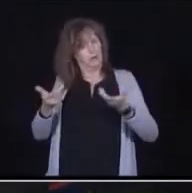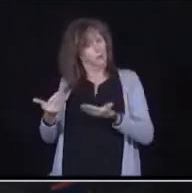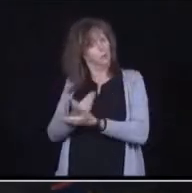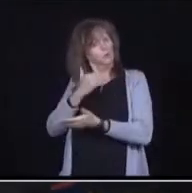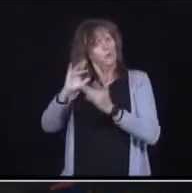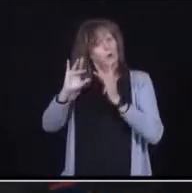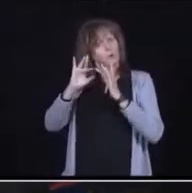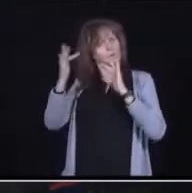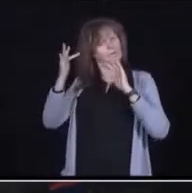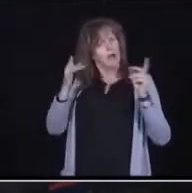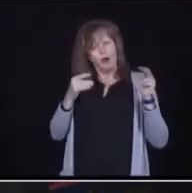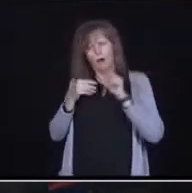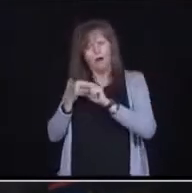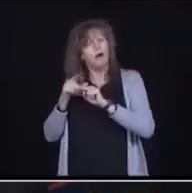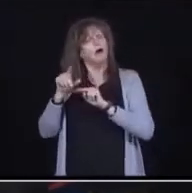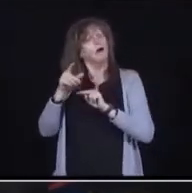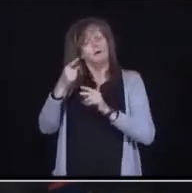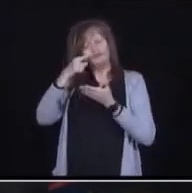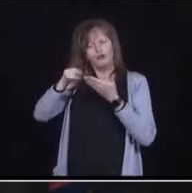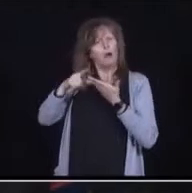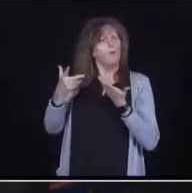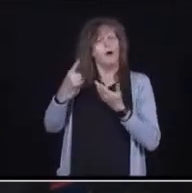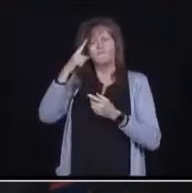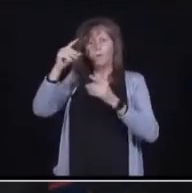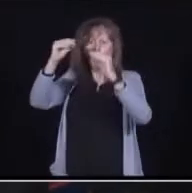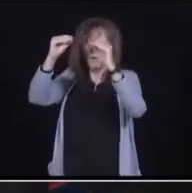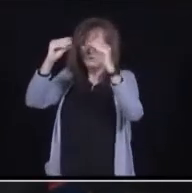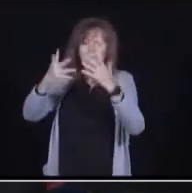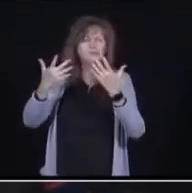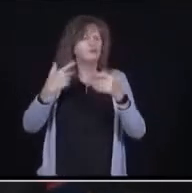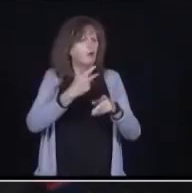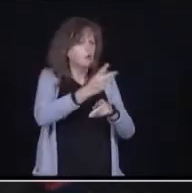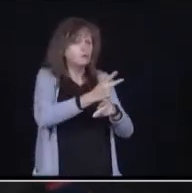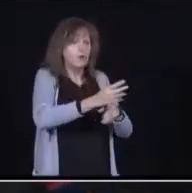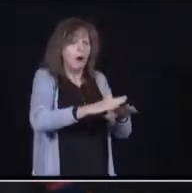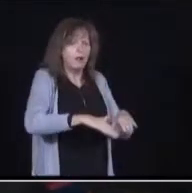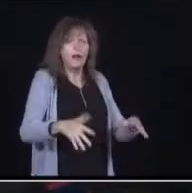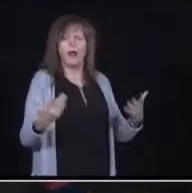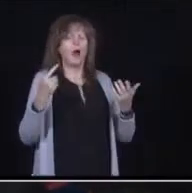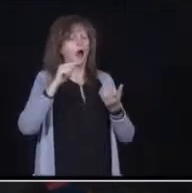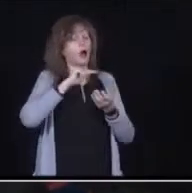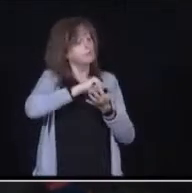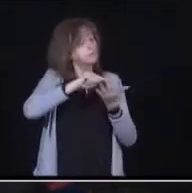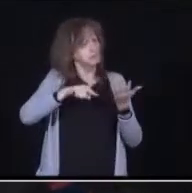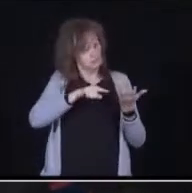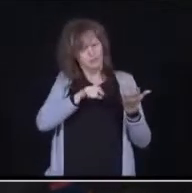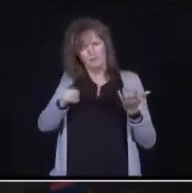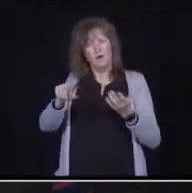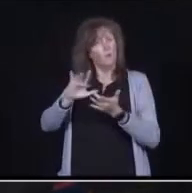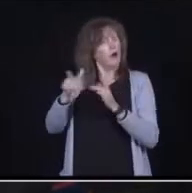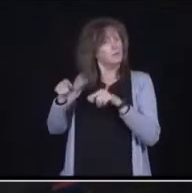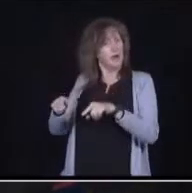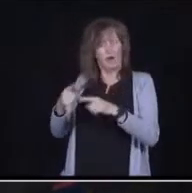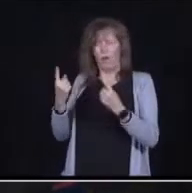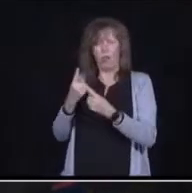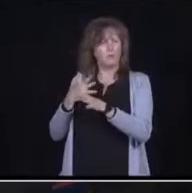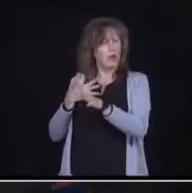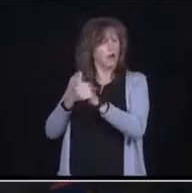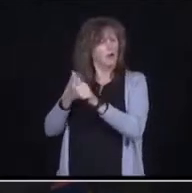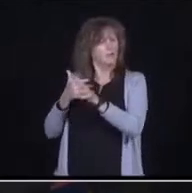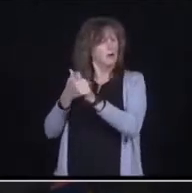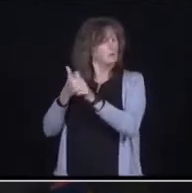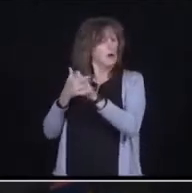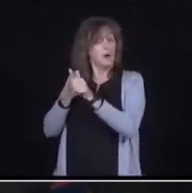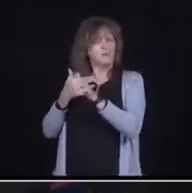our students and childcare centers. This webpage is updated every weekday, so you'll know if a